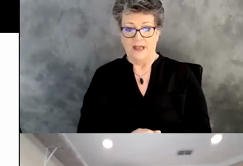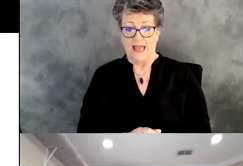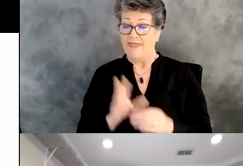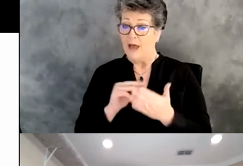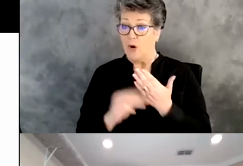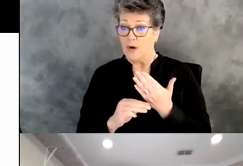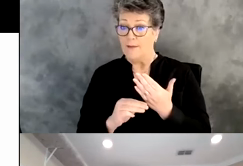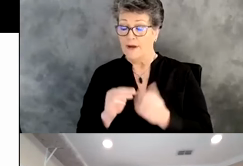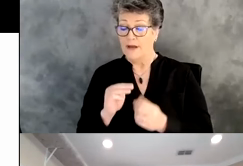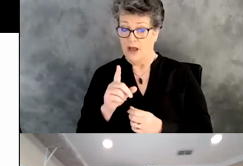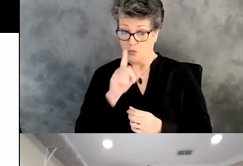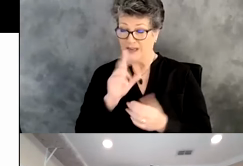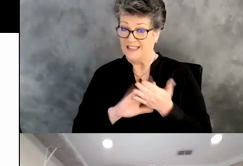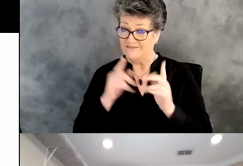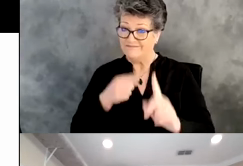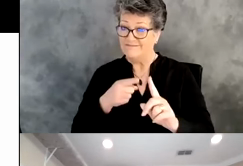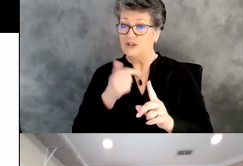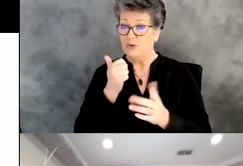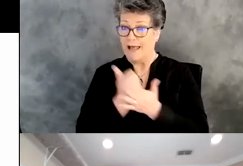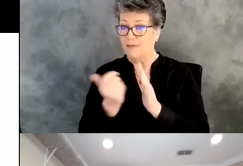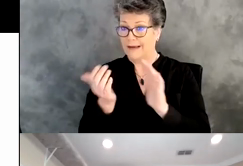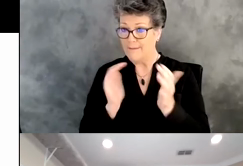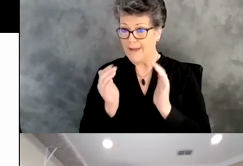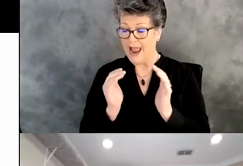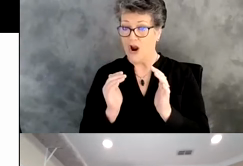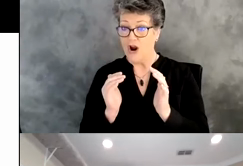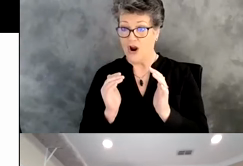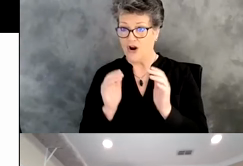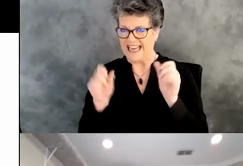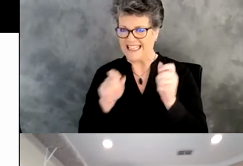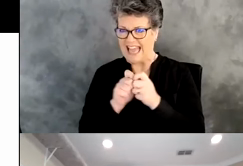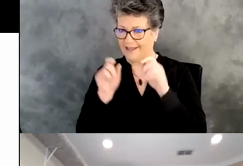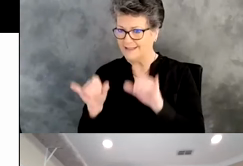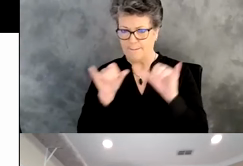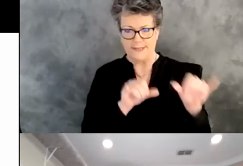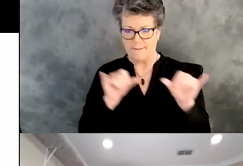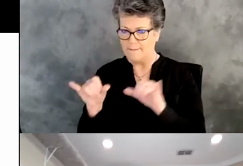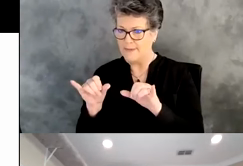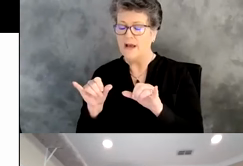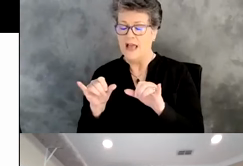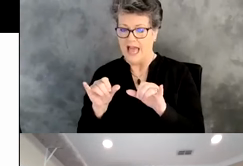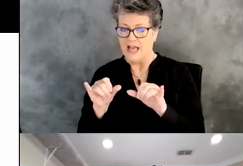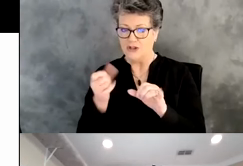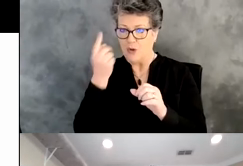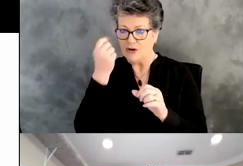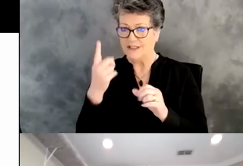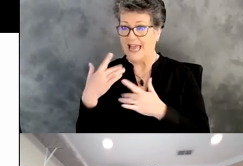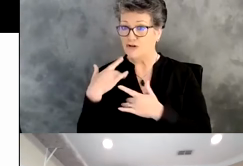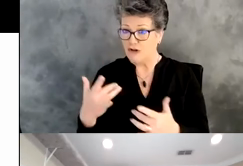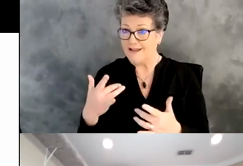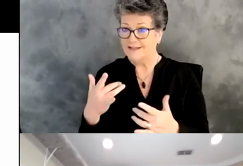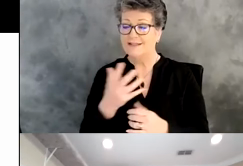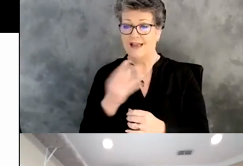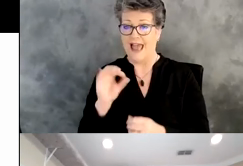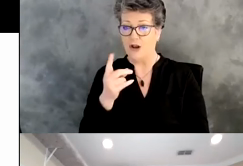program really is intended to help compare apples to apples and better understand population health trends and oversight. Because some